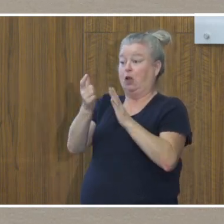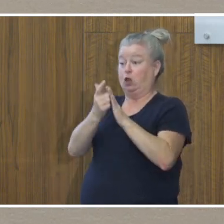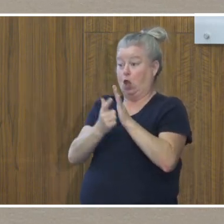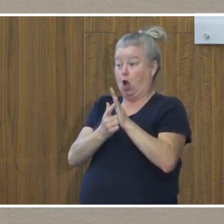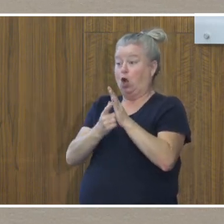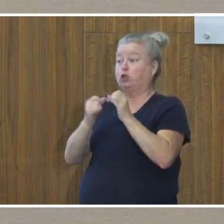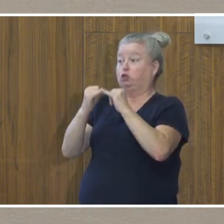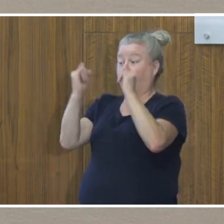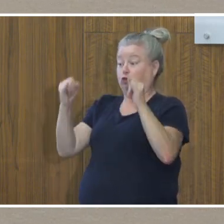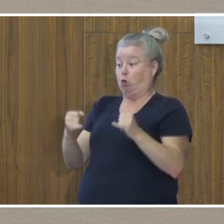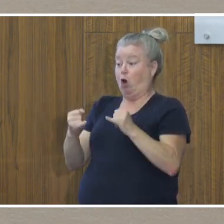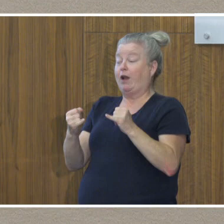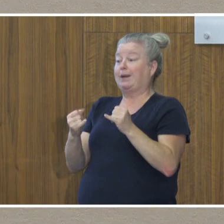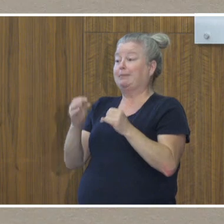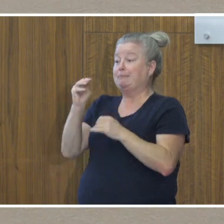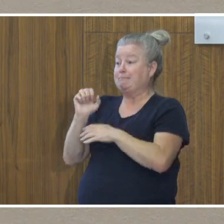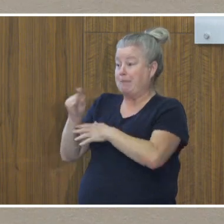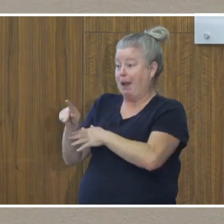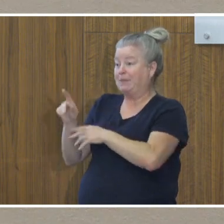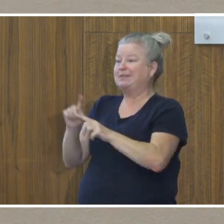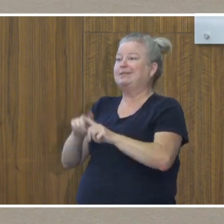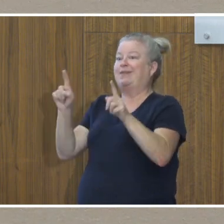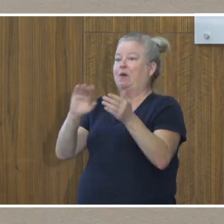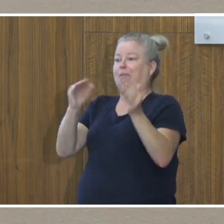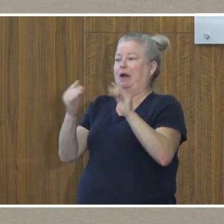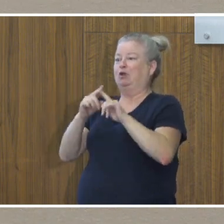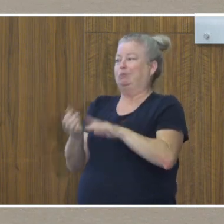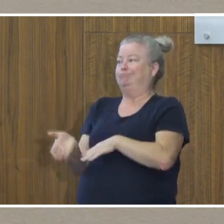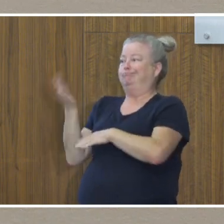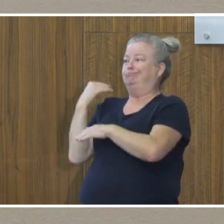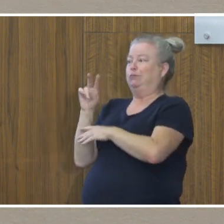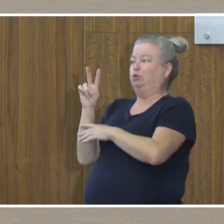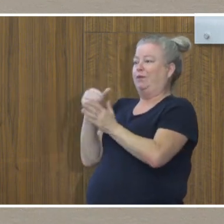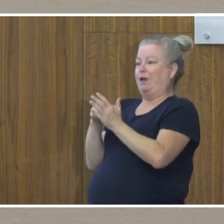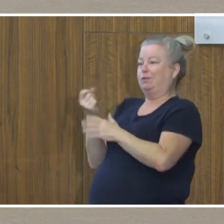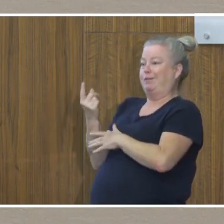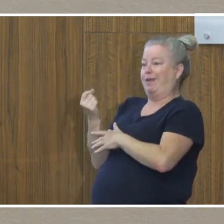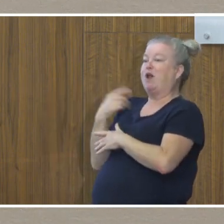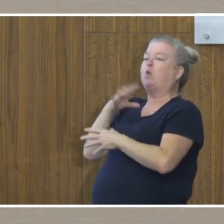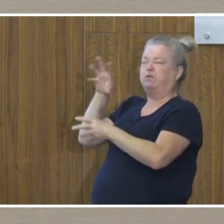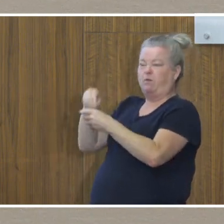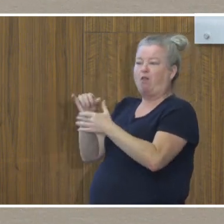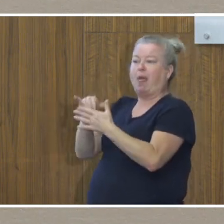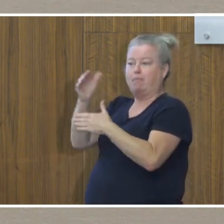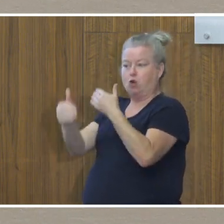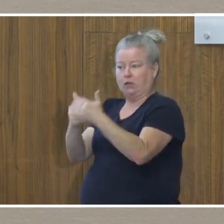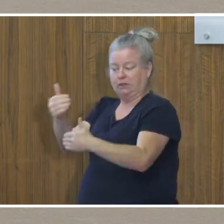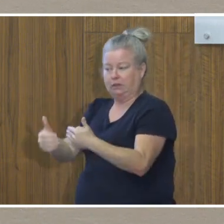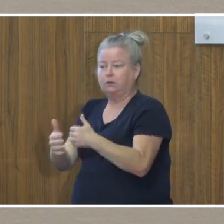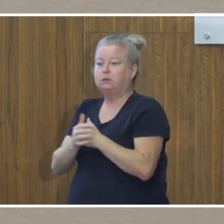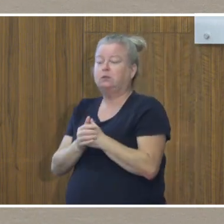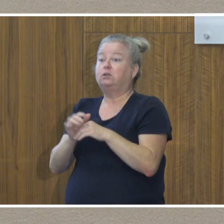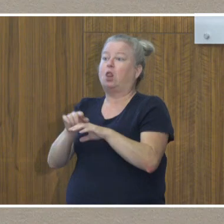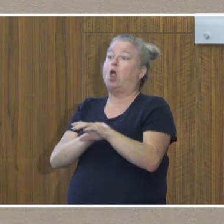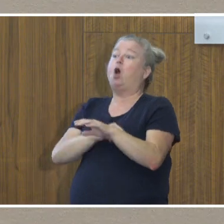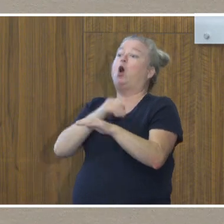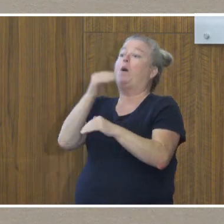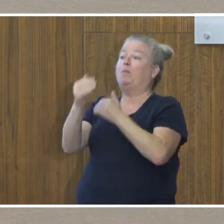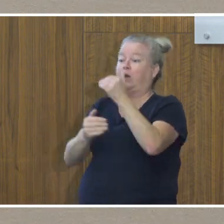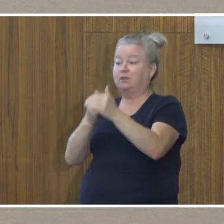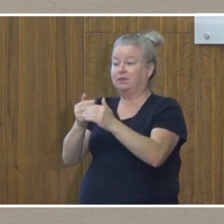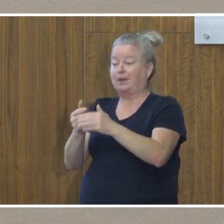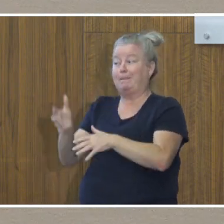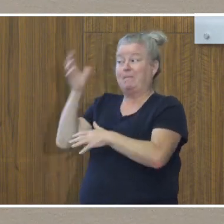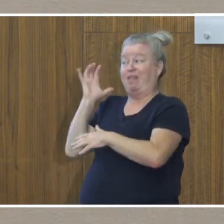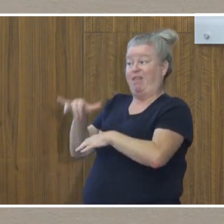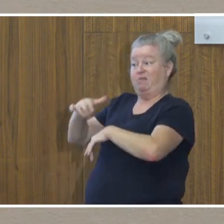maps is very different from when we did it back in 2011. I was involved in that process. The law and process back in